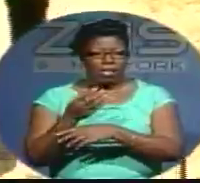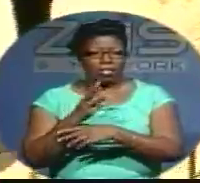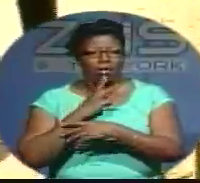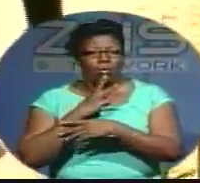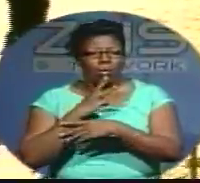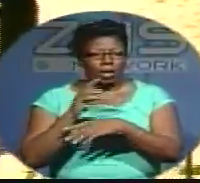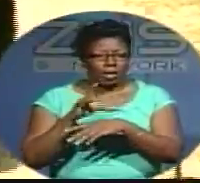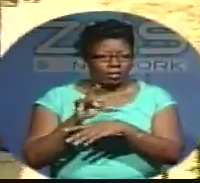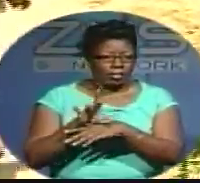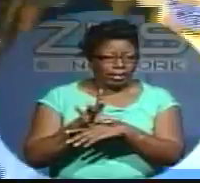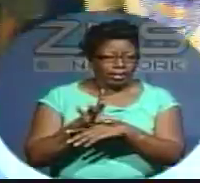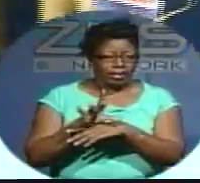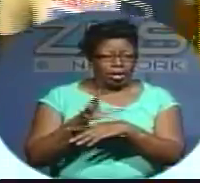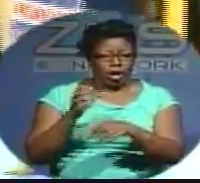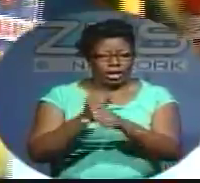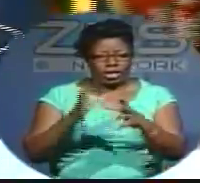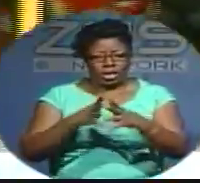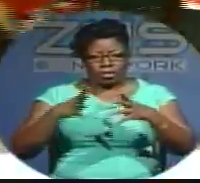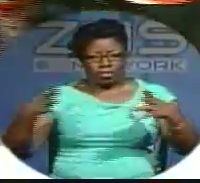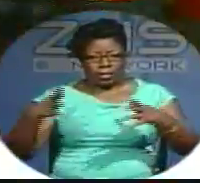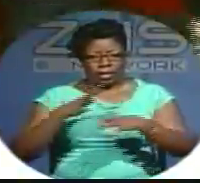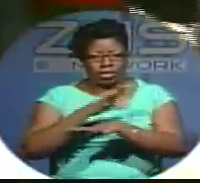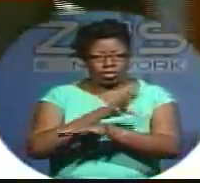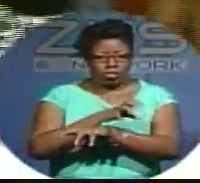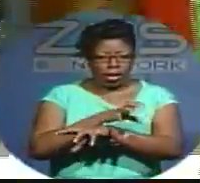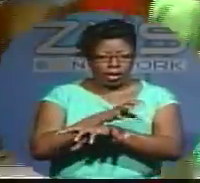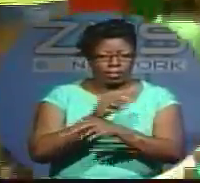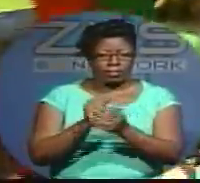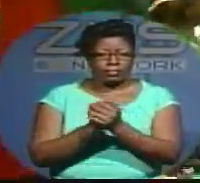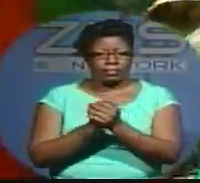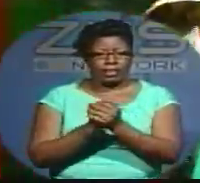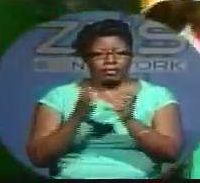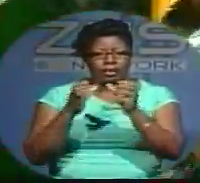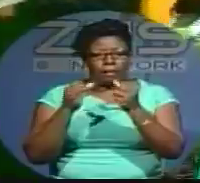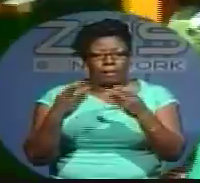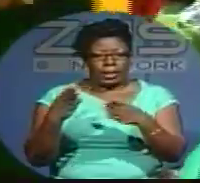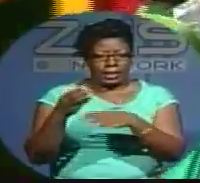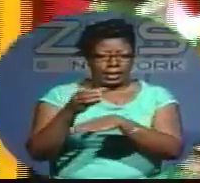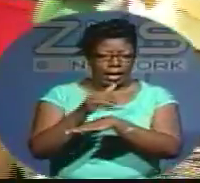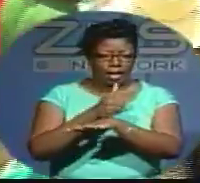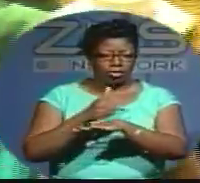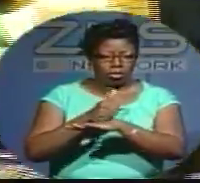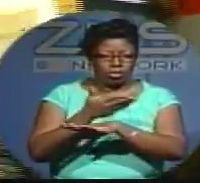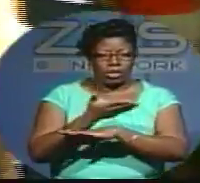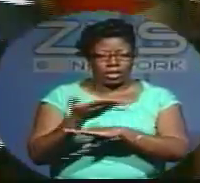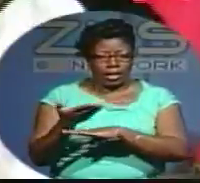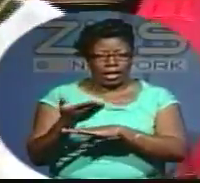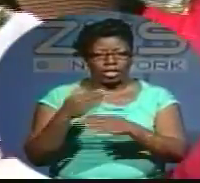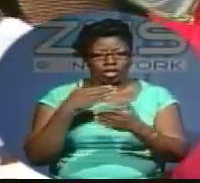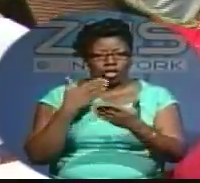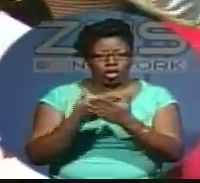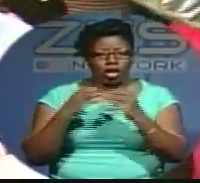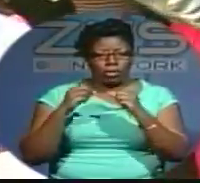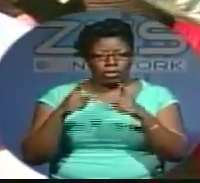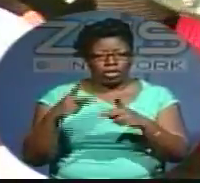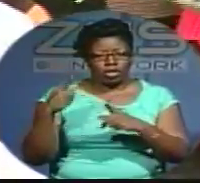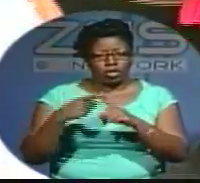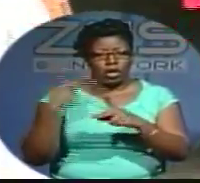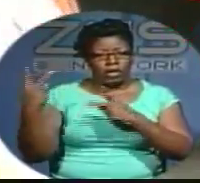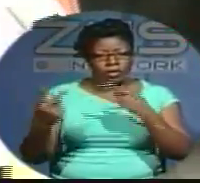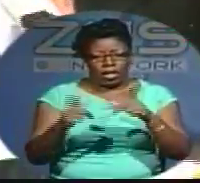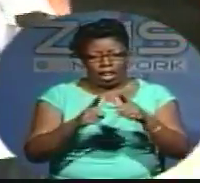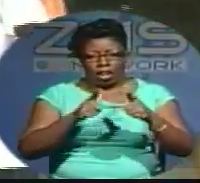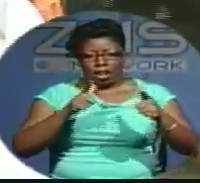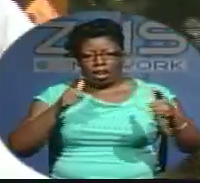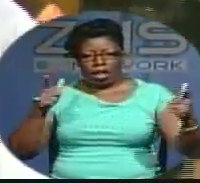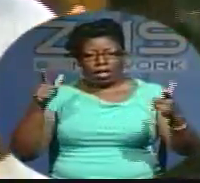the biggest crab, a good time was had by all. But for many Androsians, it was an opportunity to visit the largest